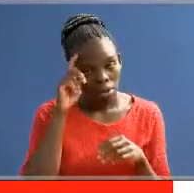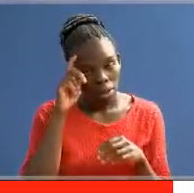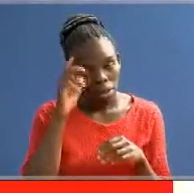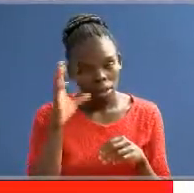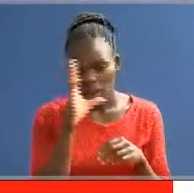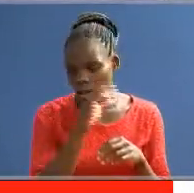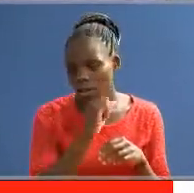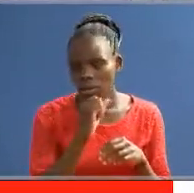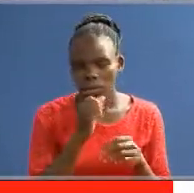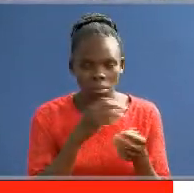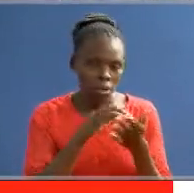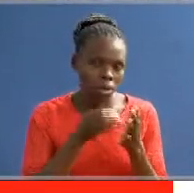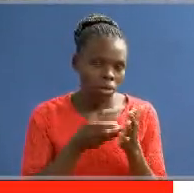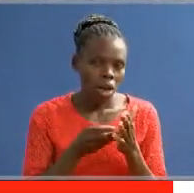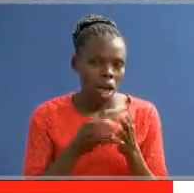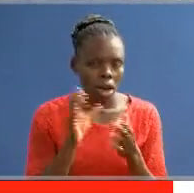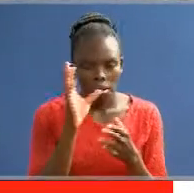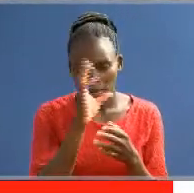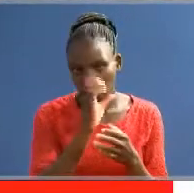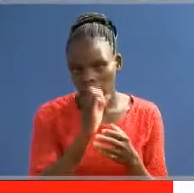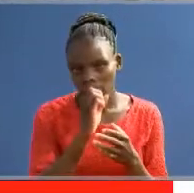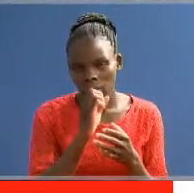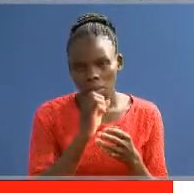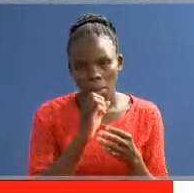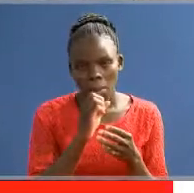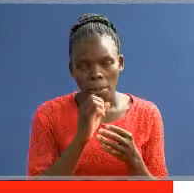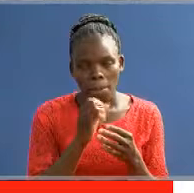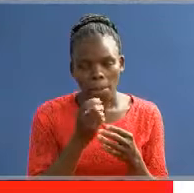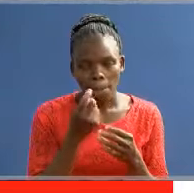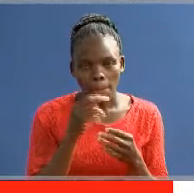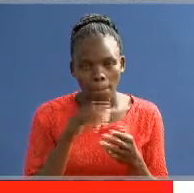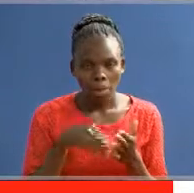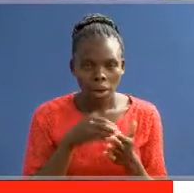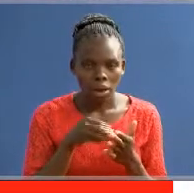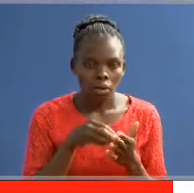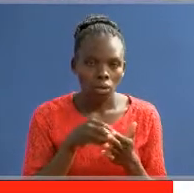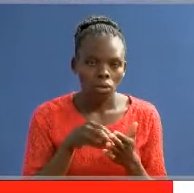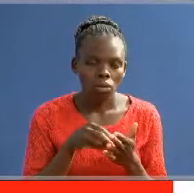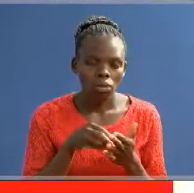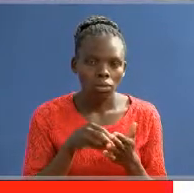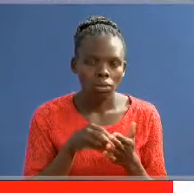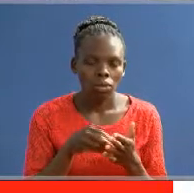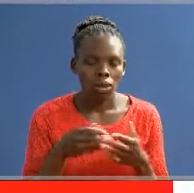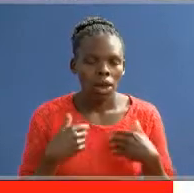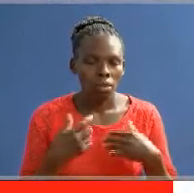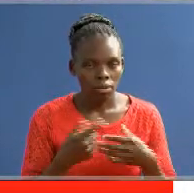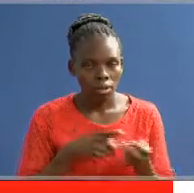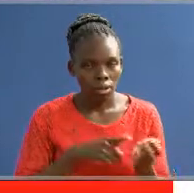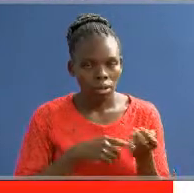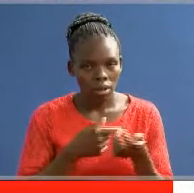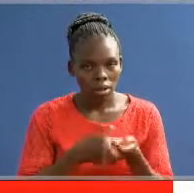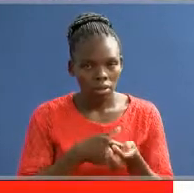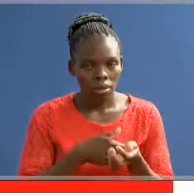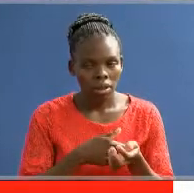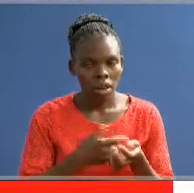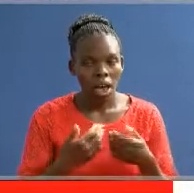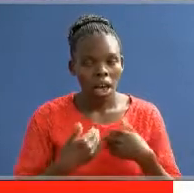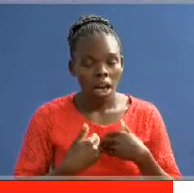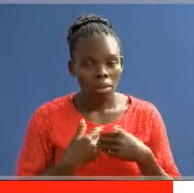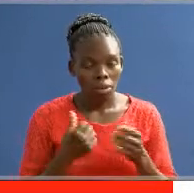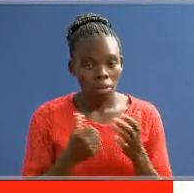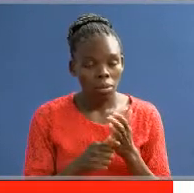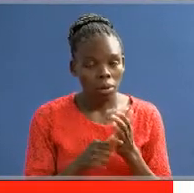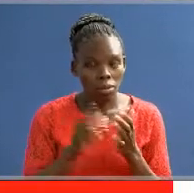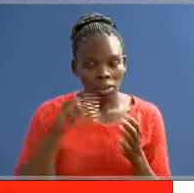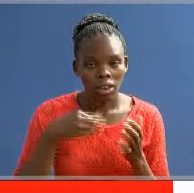medical knowledge and misdiagnosis, not to mention lack of financial capability to get treatment. Na saratani unahitaji mtu